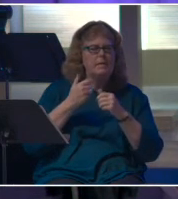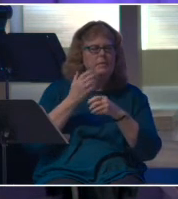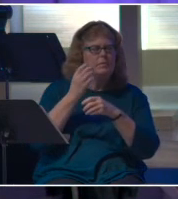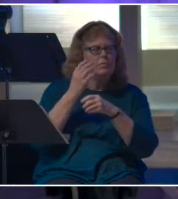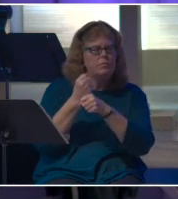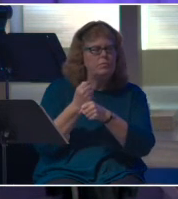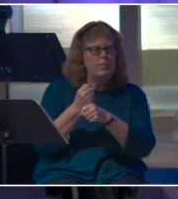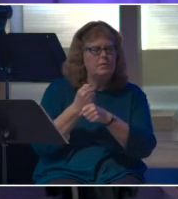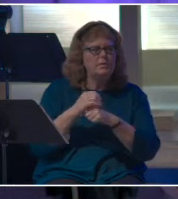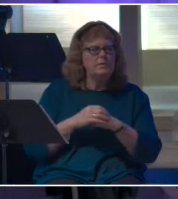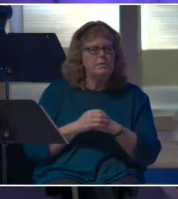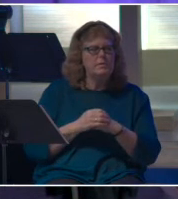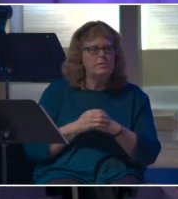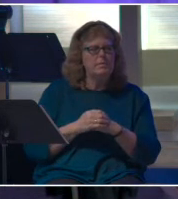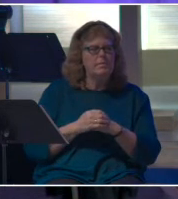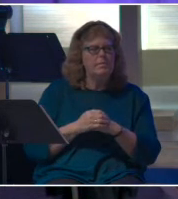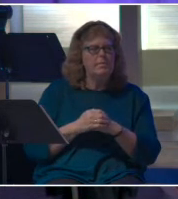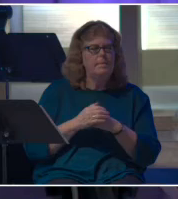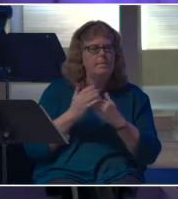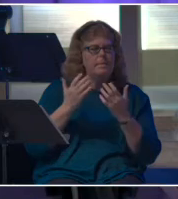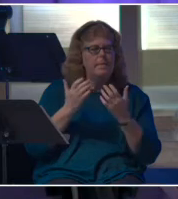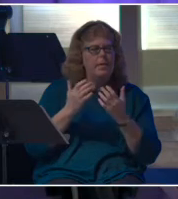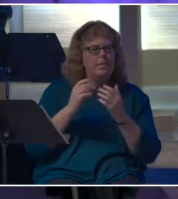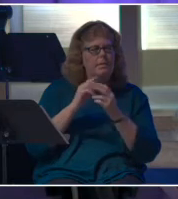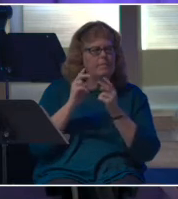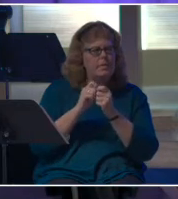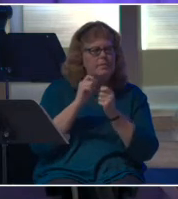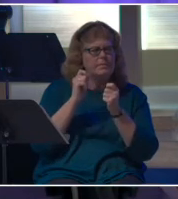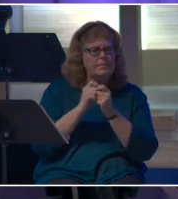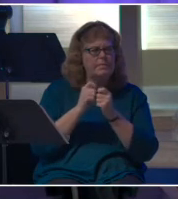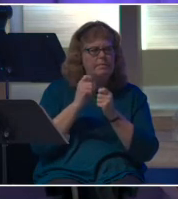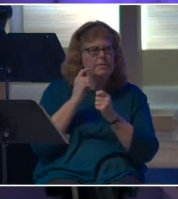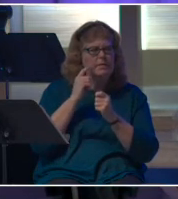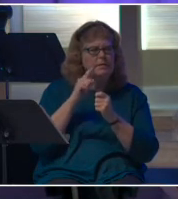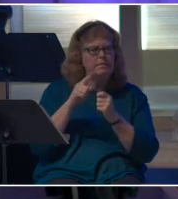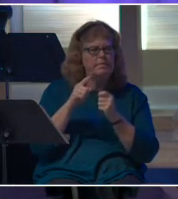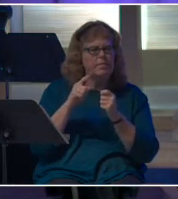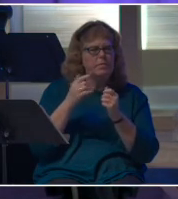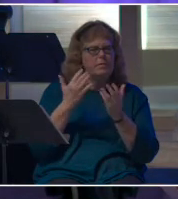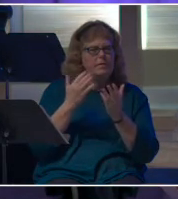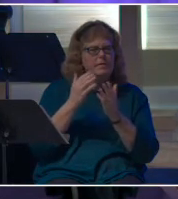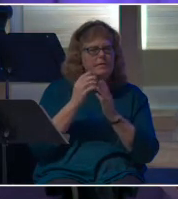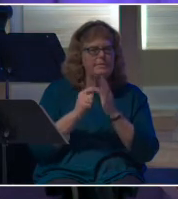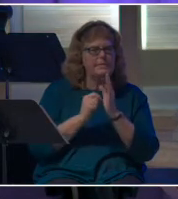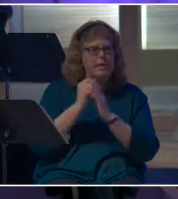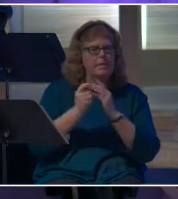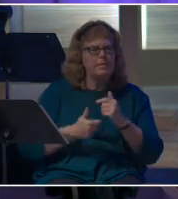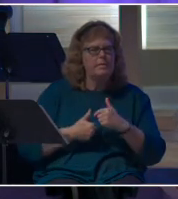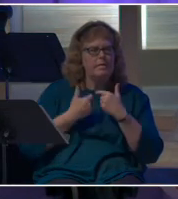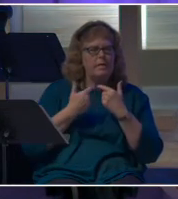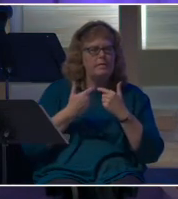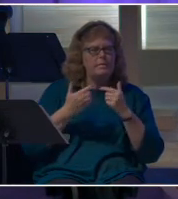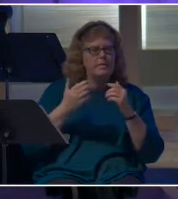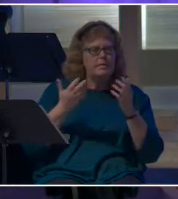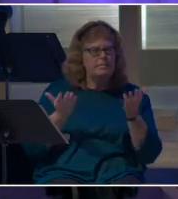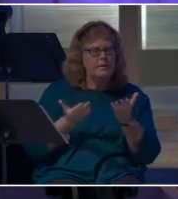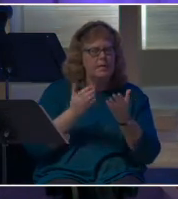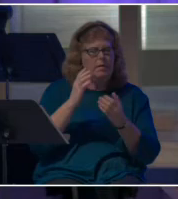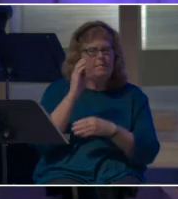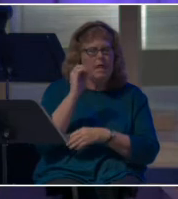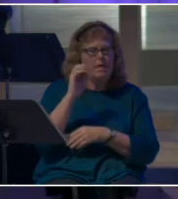trust. And so I want to apply it very specifically to this season of life for the congregation of Olive